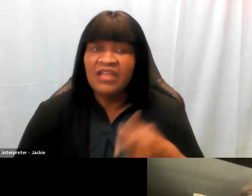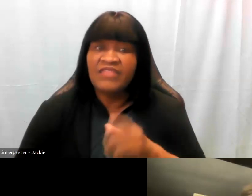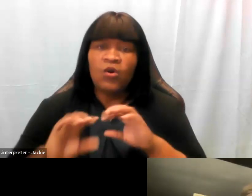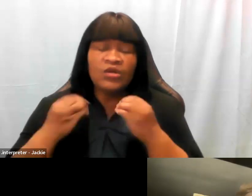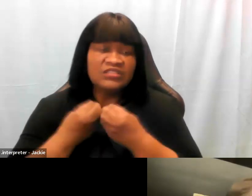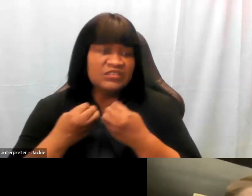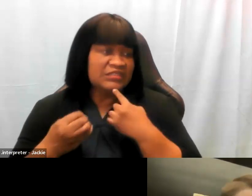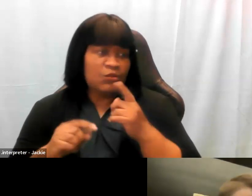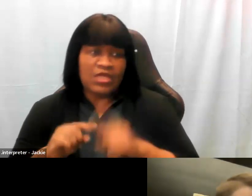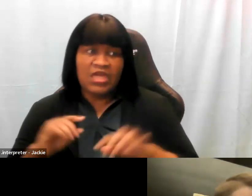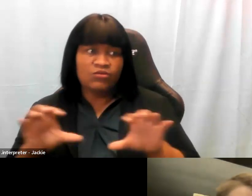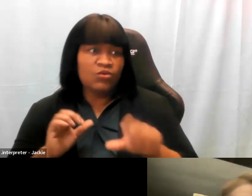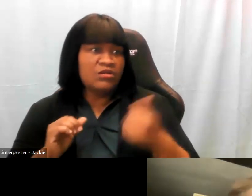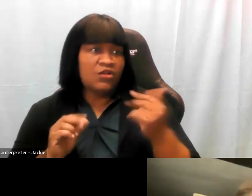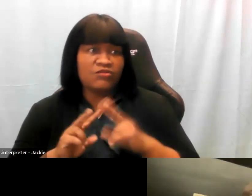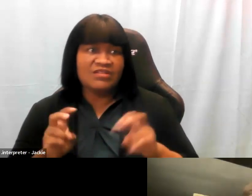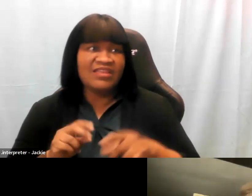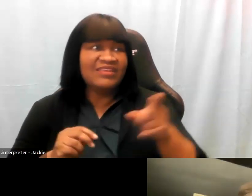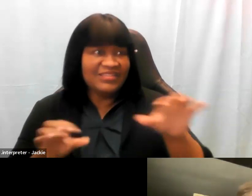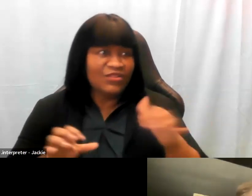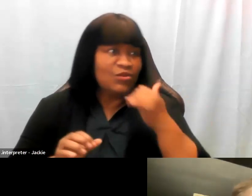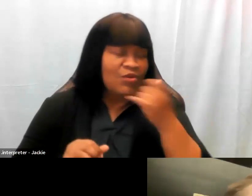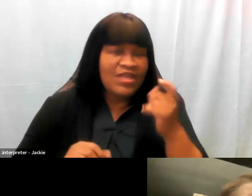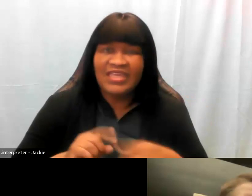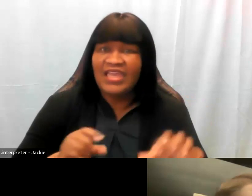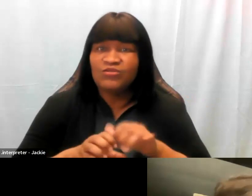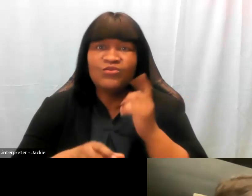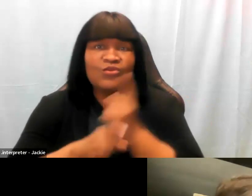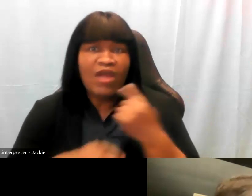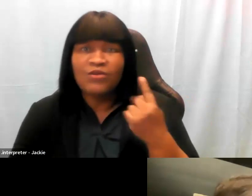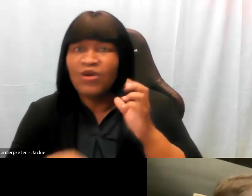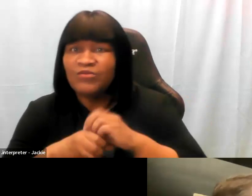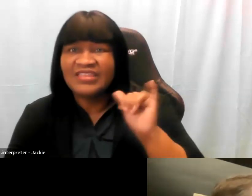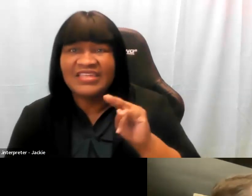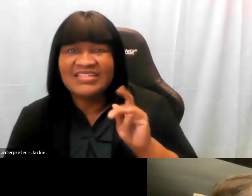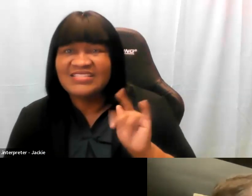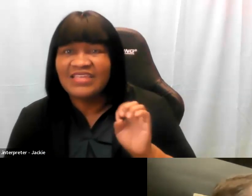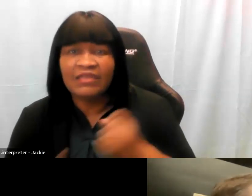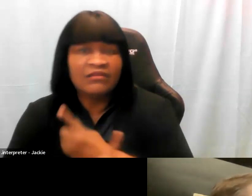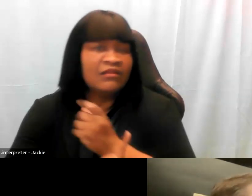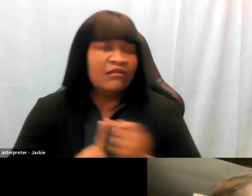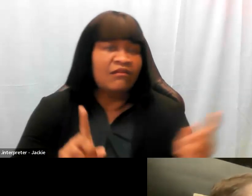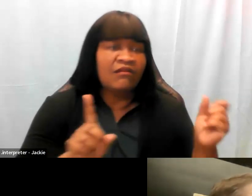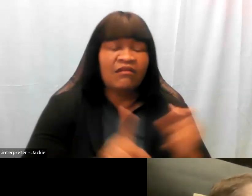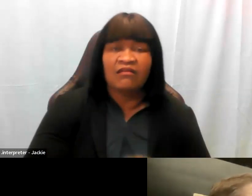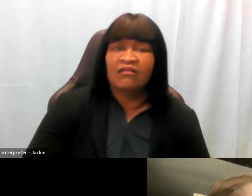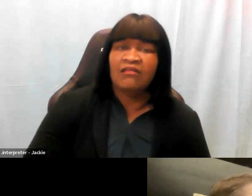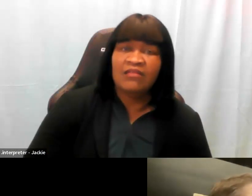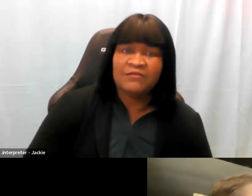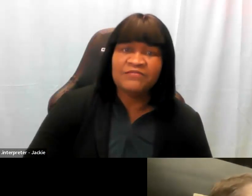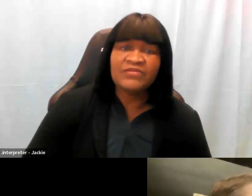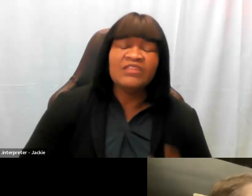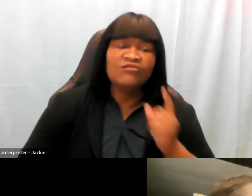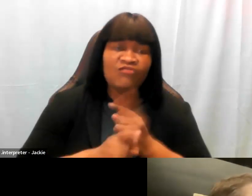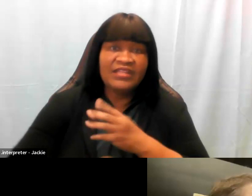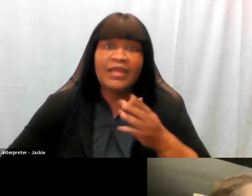can't do another intake, even though we did the wrong assessment. We can't do the right assessment. It was all a bunch of absurdity. And my